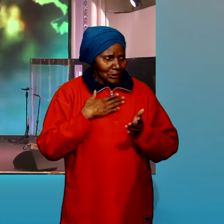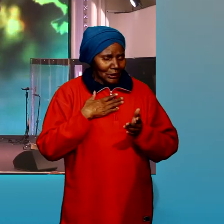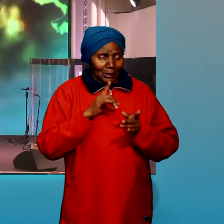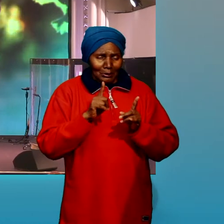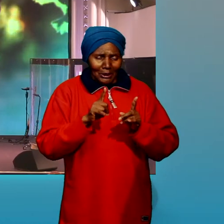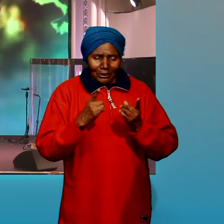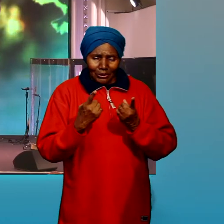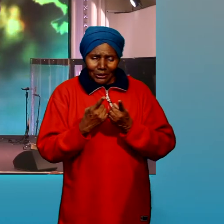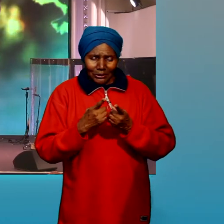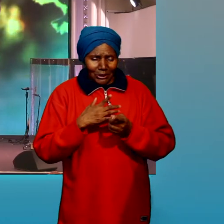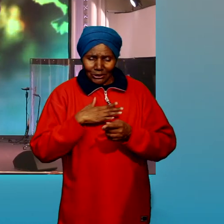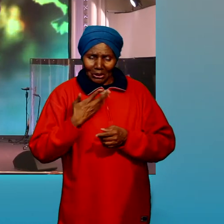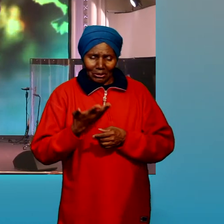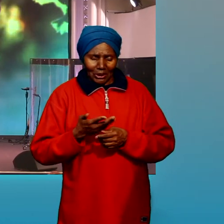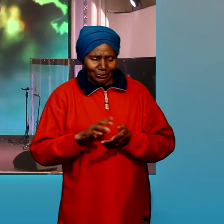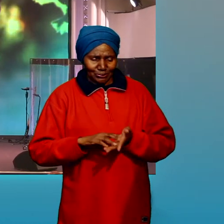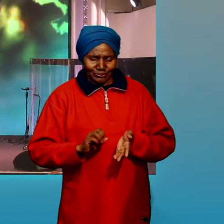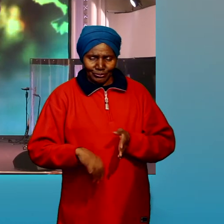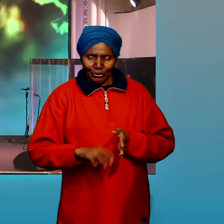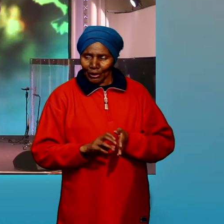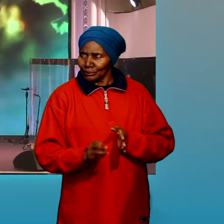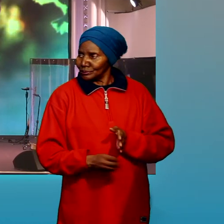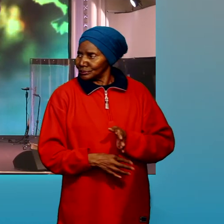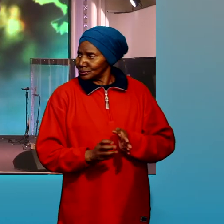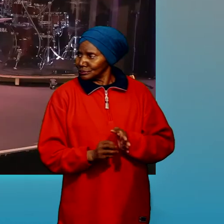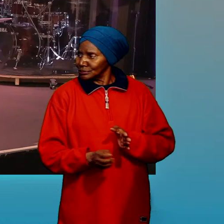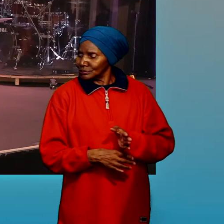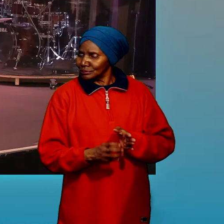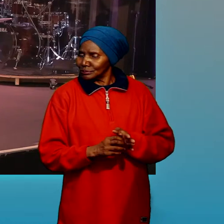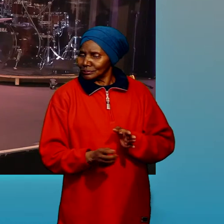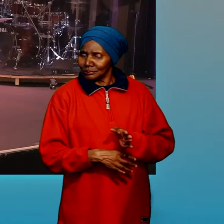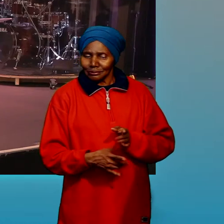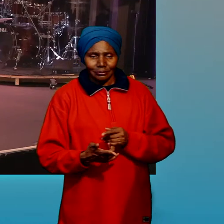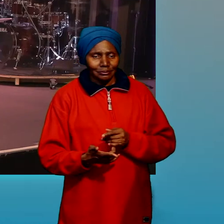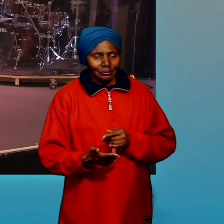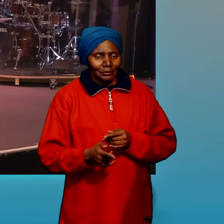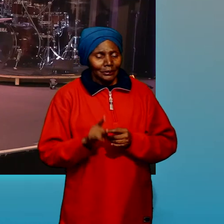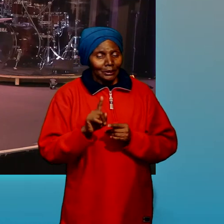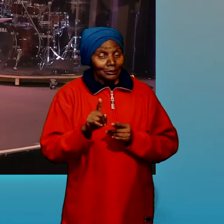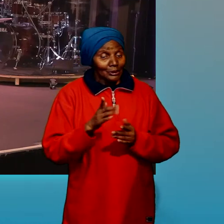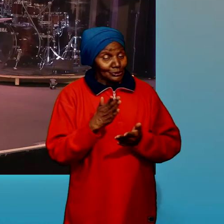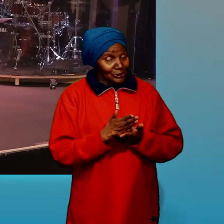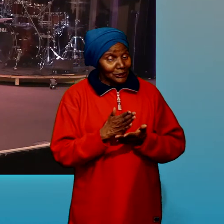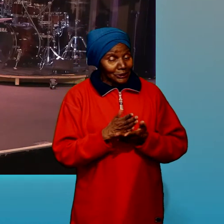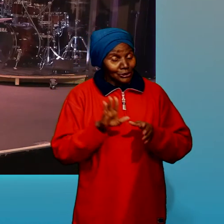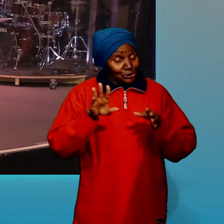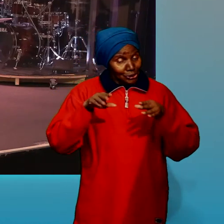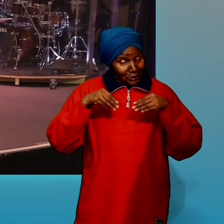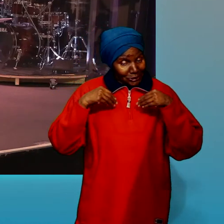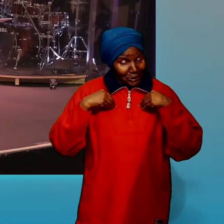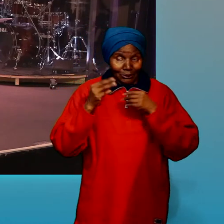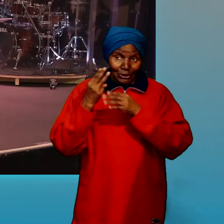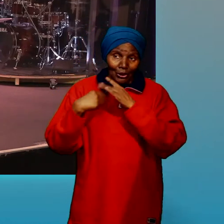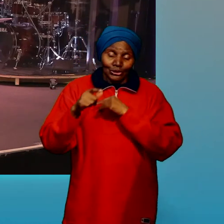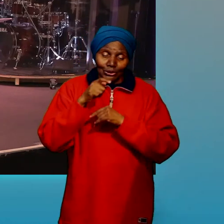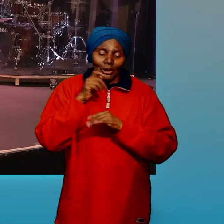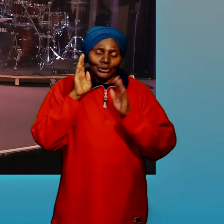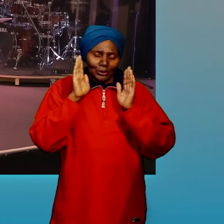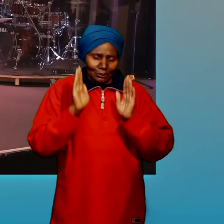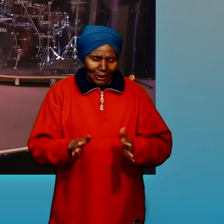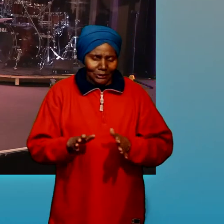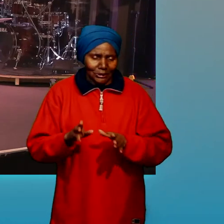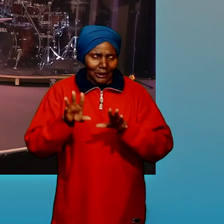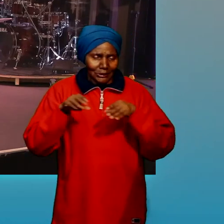across their preferences. If we accept this Word of God, we accept all of it. Every page, every word, every